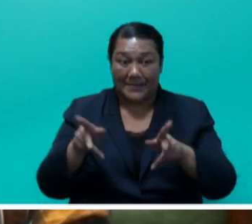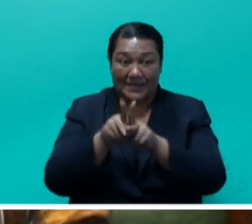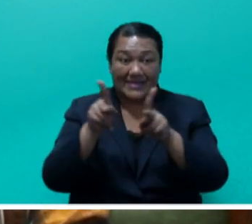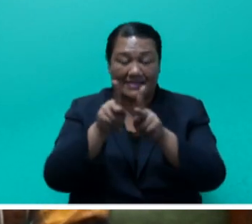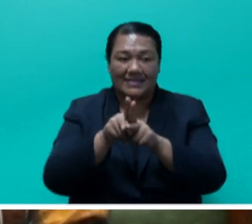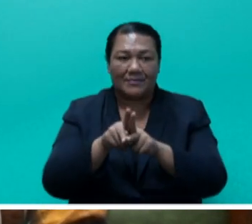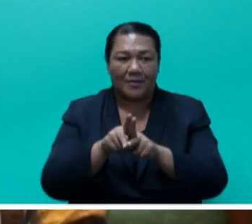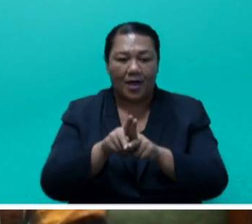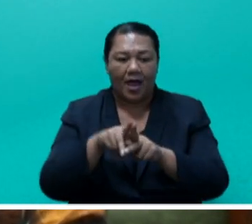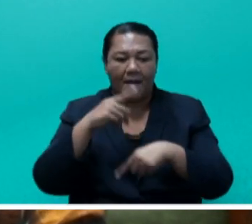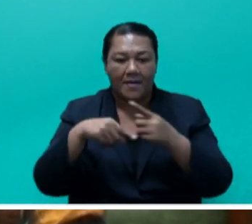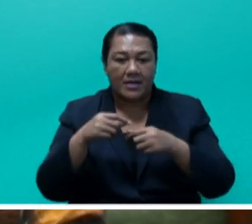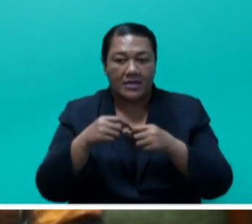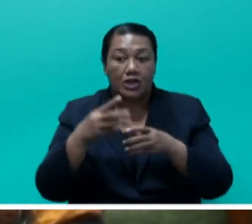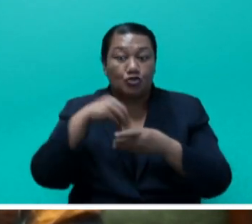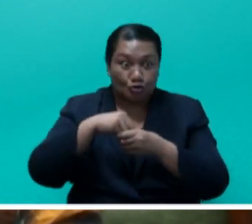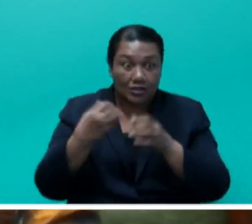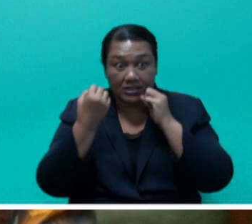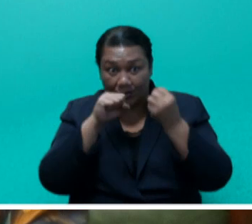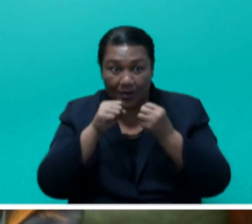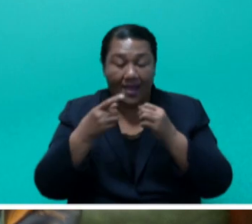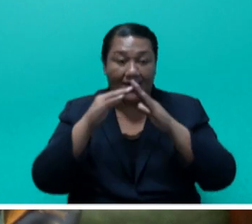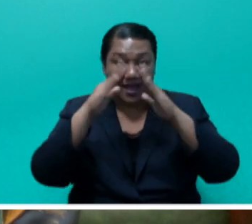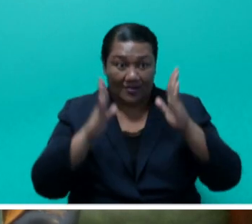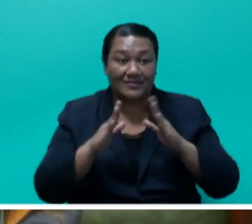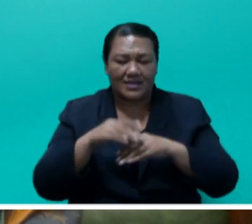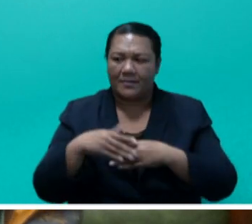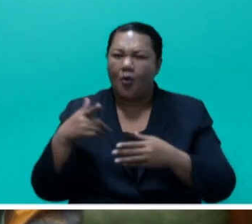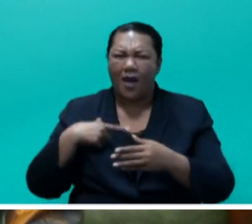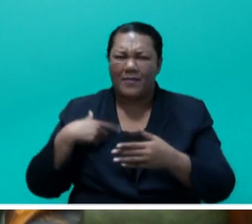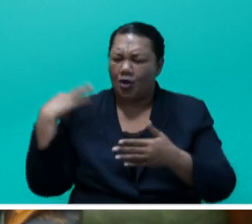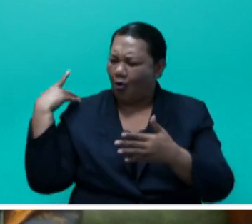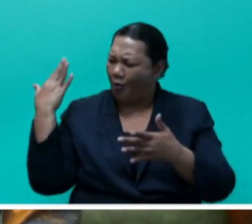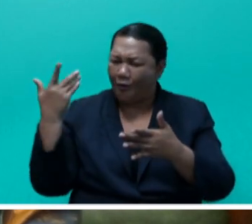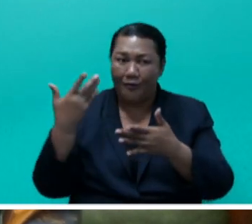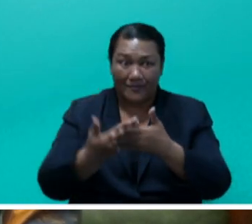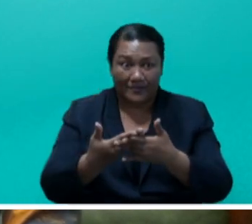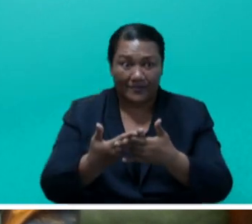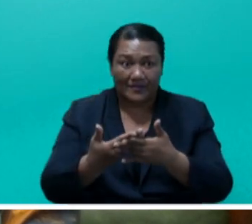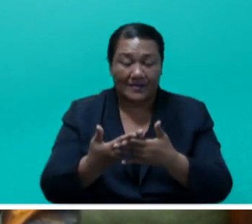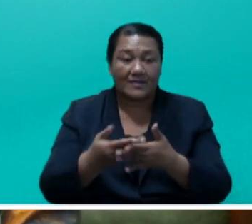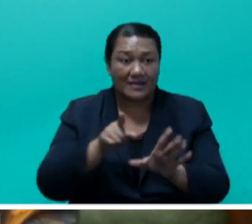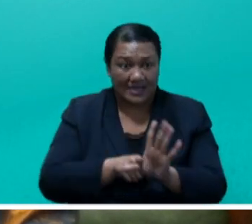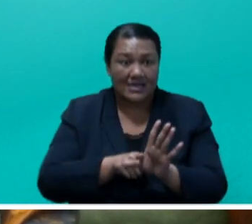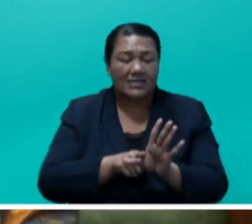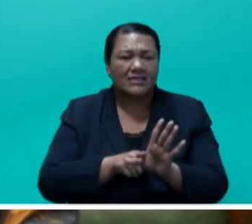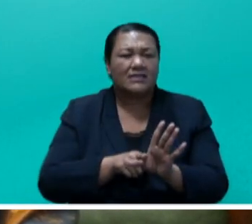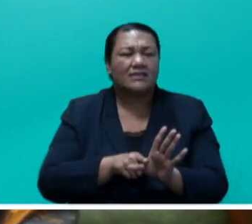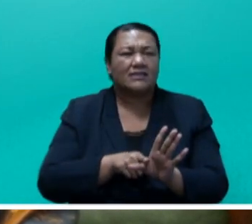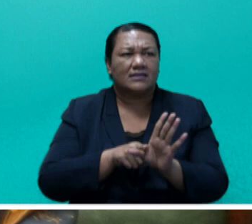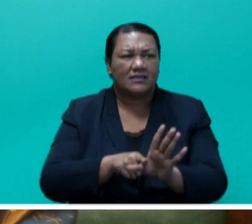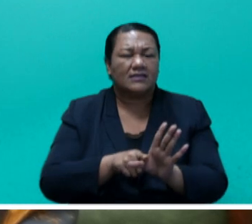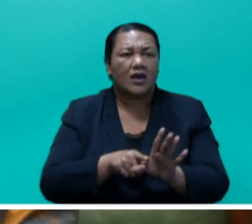housing, because over the years, Mr. Speaker, the number of the increase